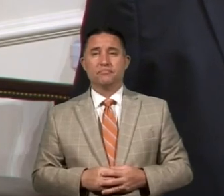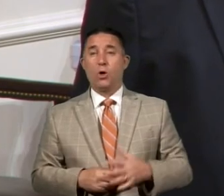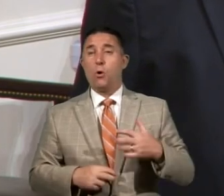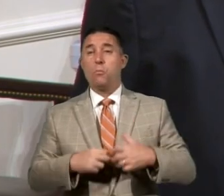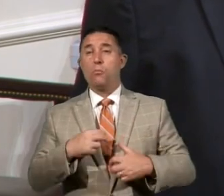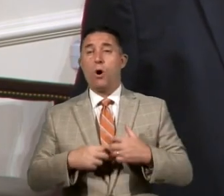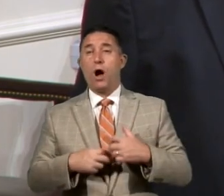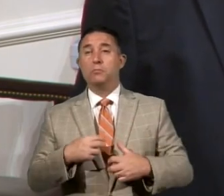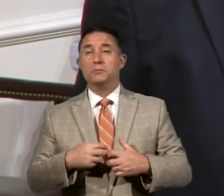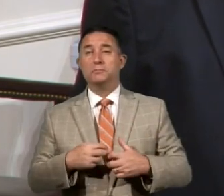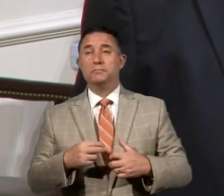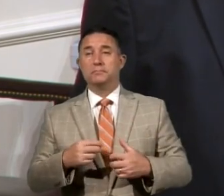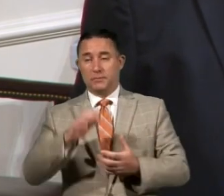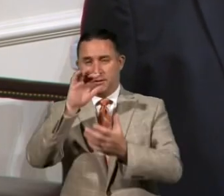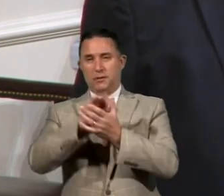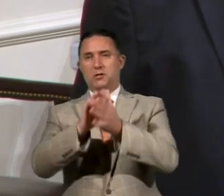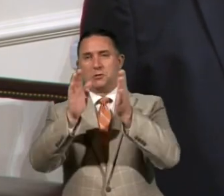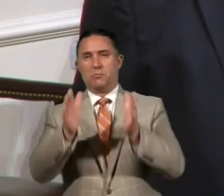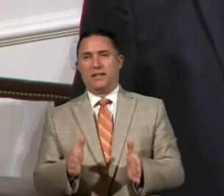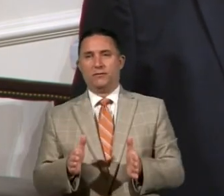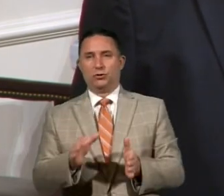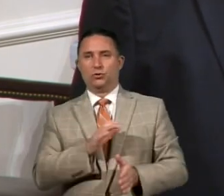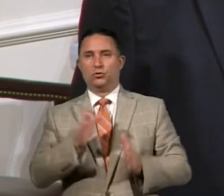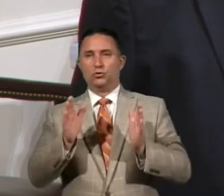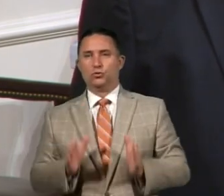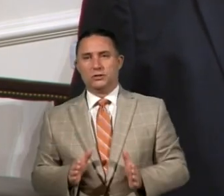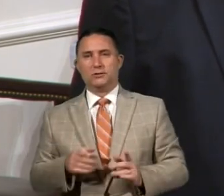The problem is with the believers.